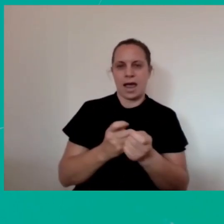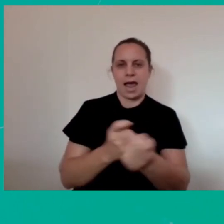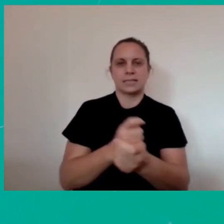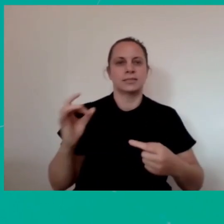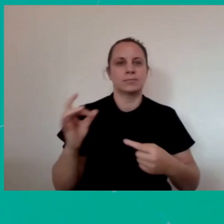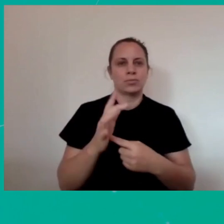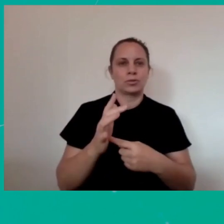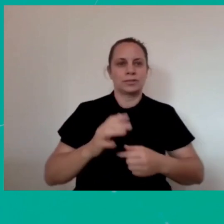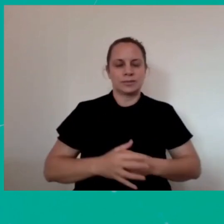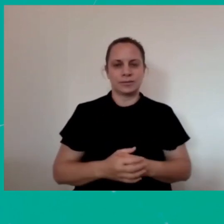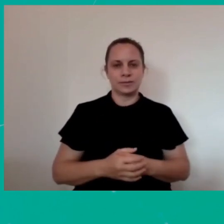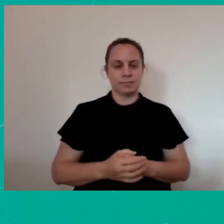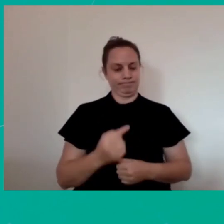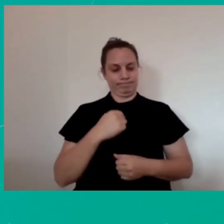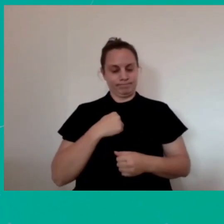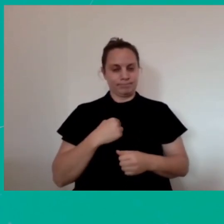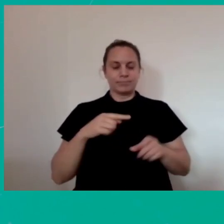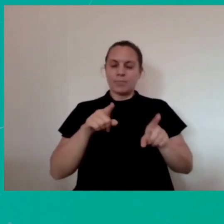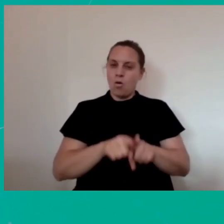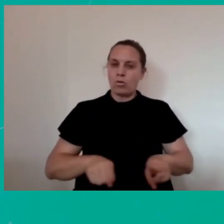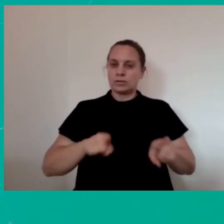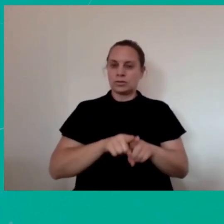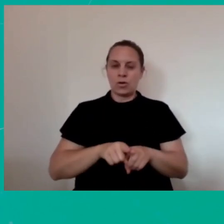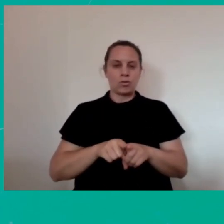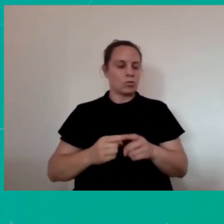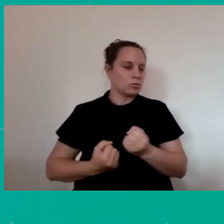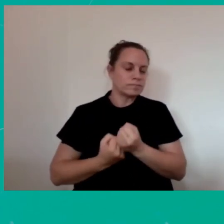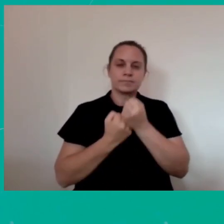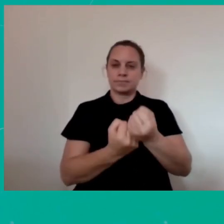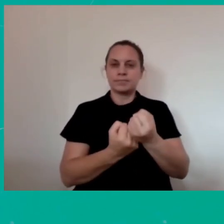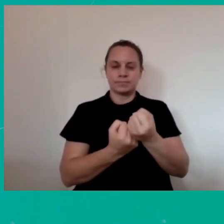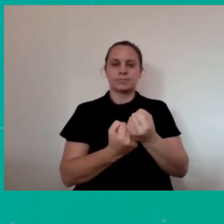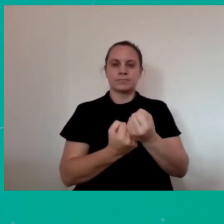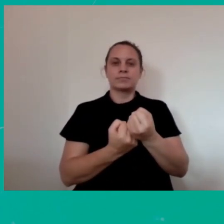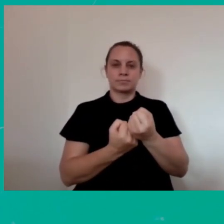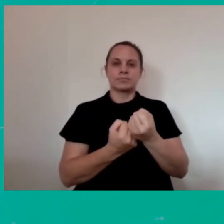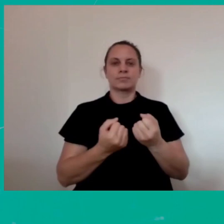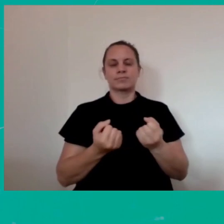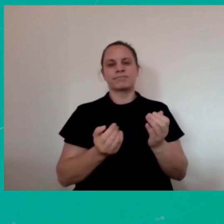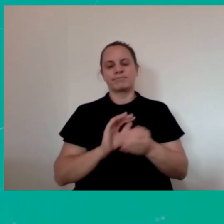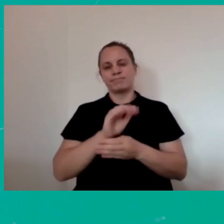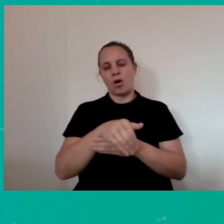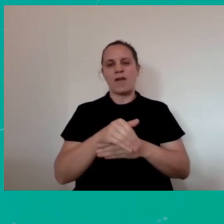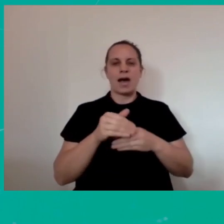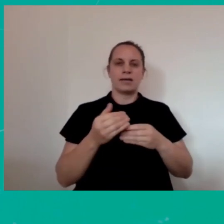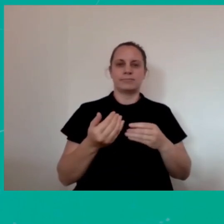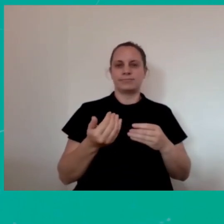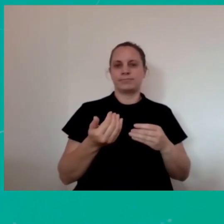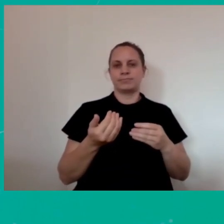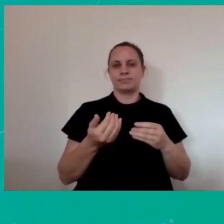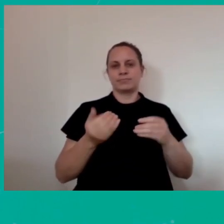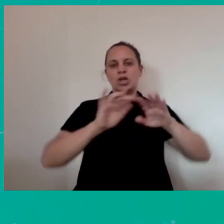I absolutely endorse the universal report that talks about